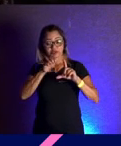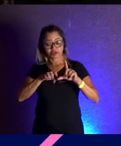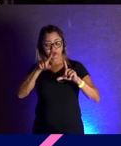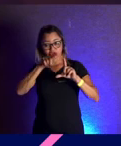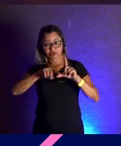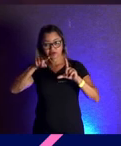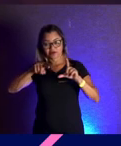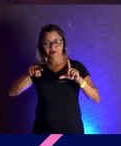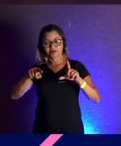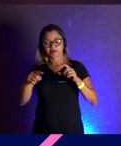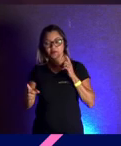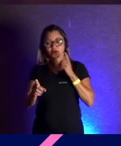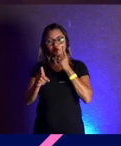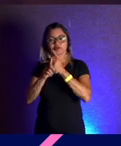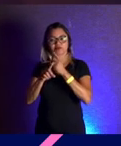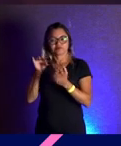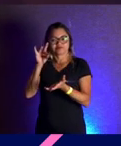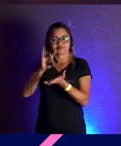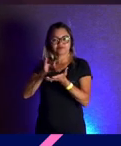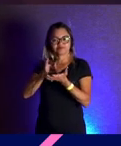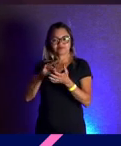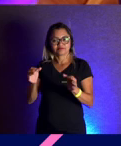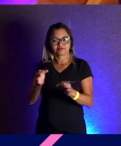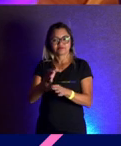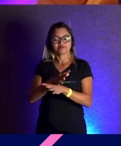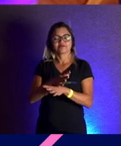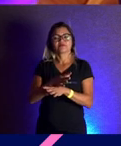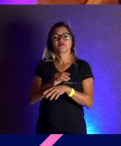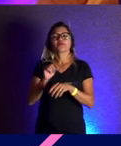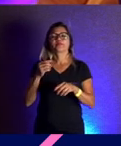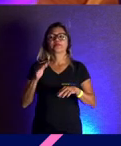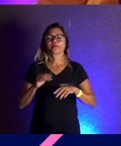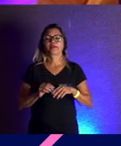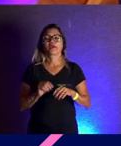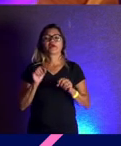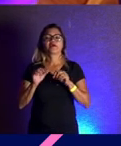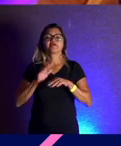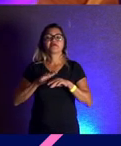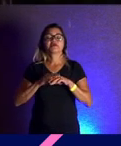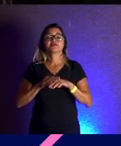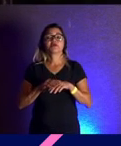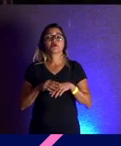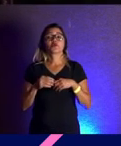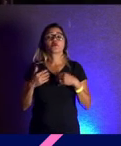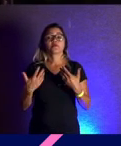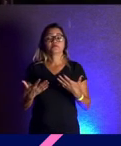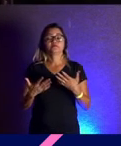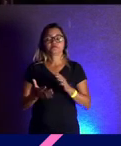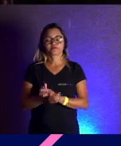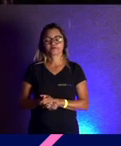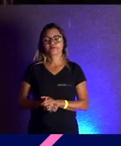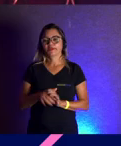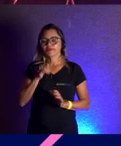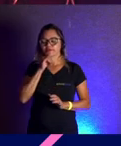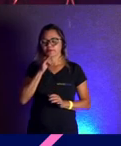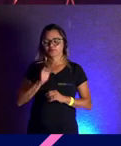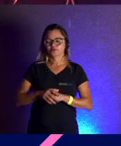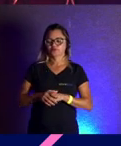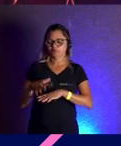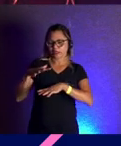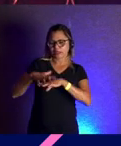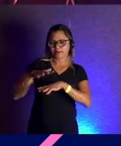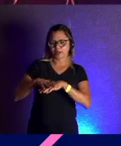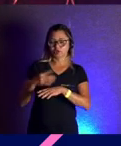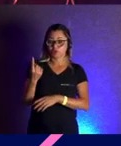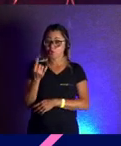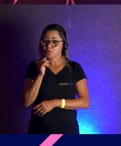truth. Now, what can you do about it? Right? You have to do those attempts. I showed you one method here. There are several